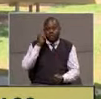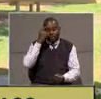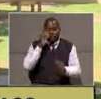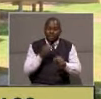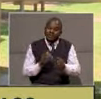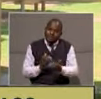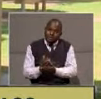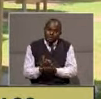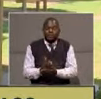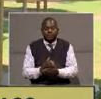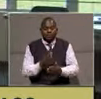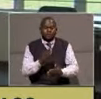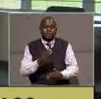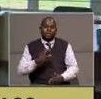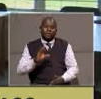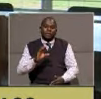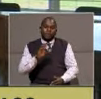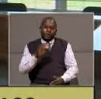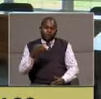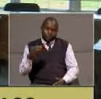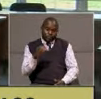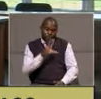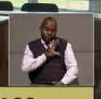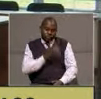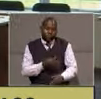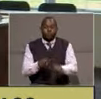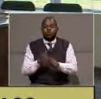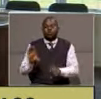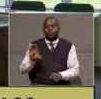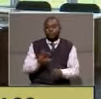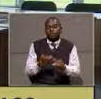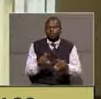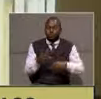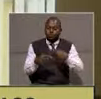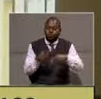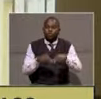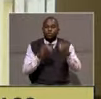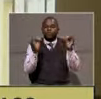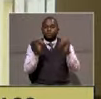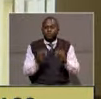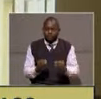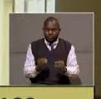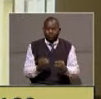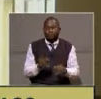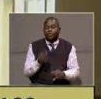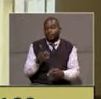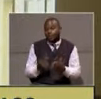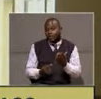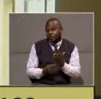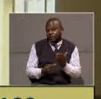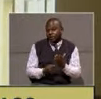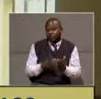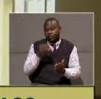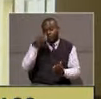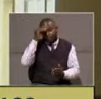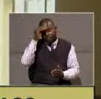ensure that the capitation grant is increased for the smooth operation of the institute. You know, running technical education is